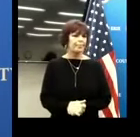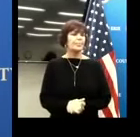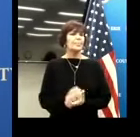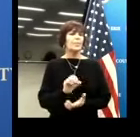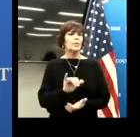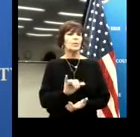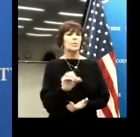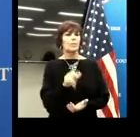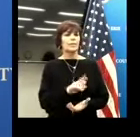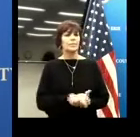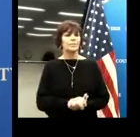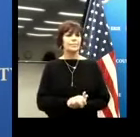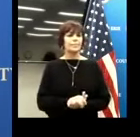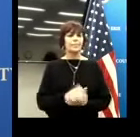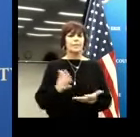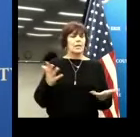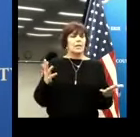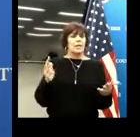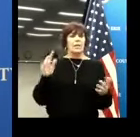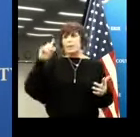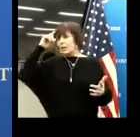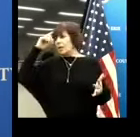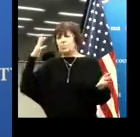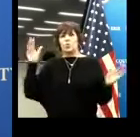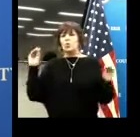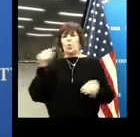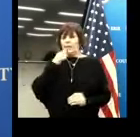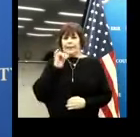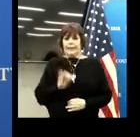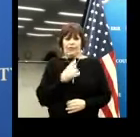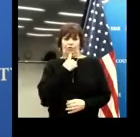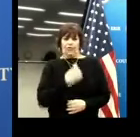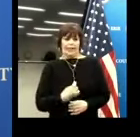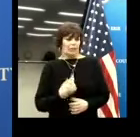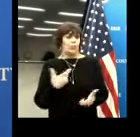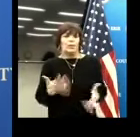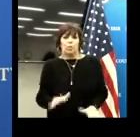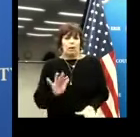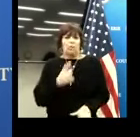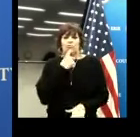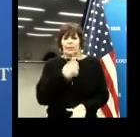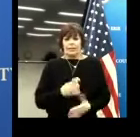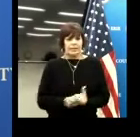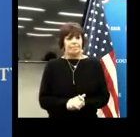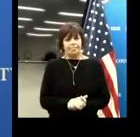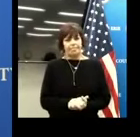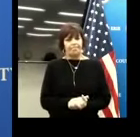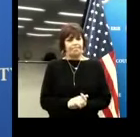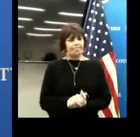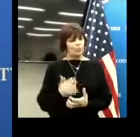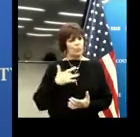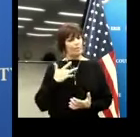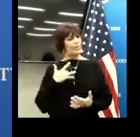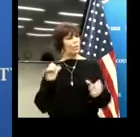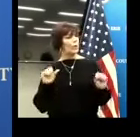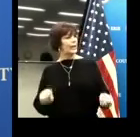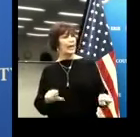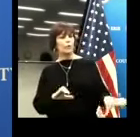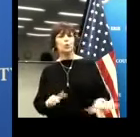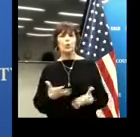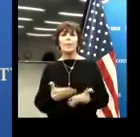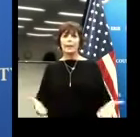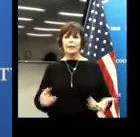one did. Okay. Whether it was the governor, the lieutenant governor, or myself, we we all feel that there's certain actions that need to be